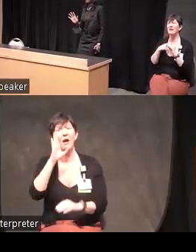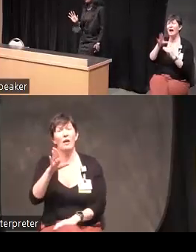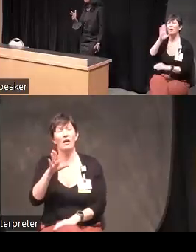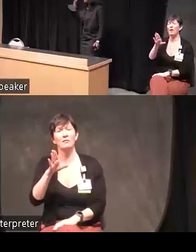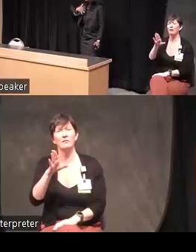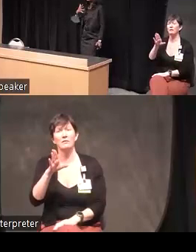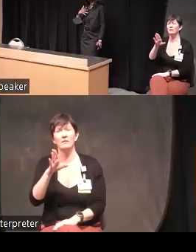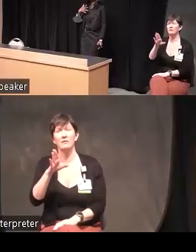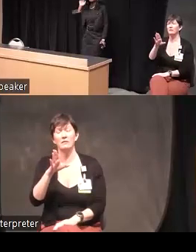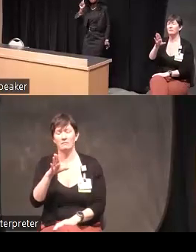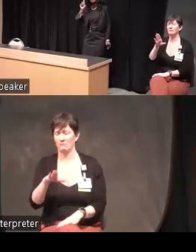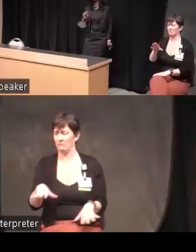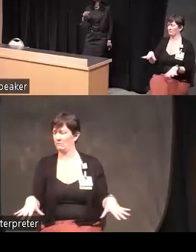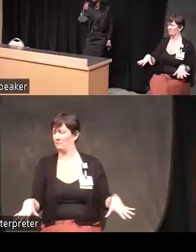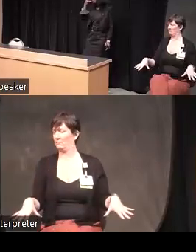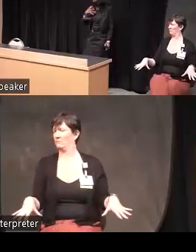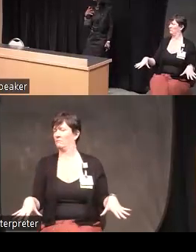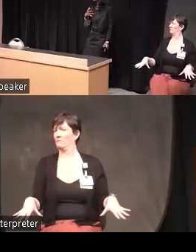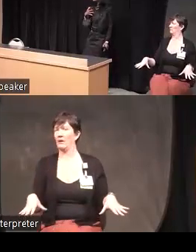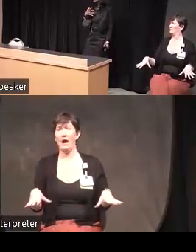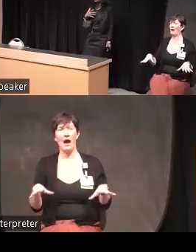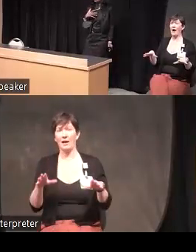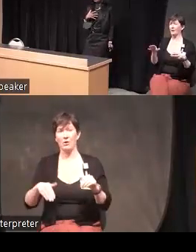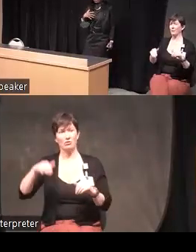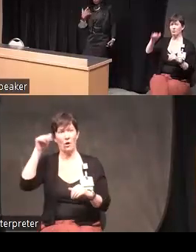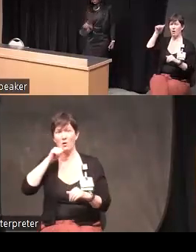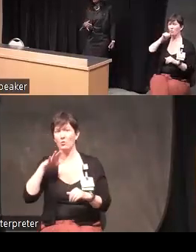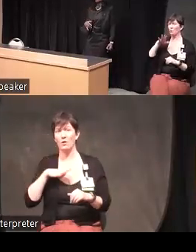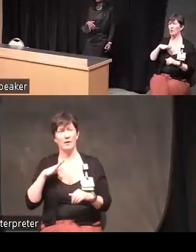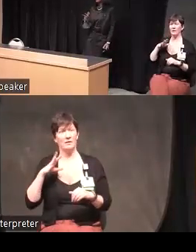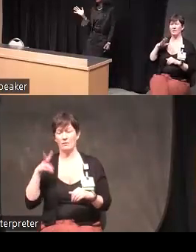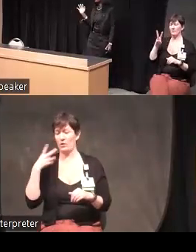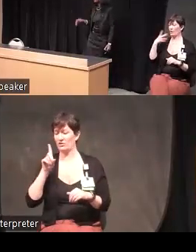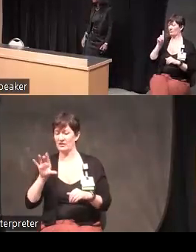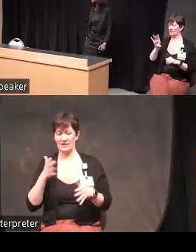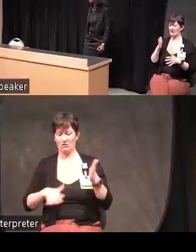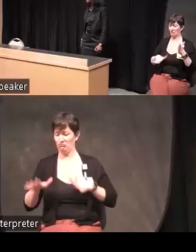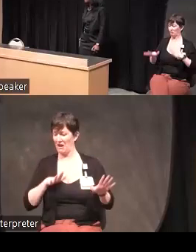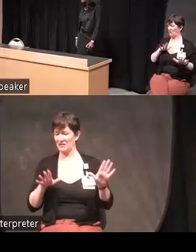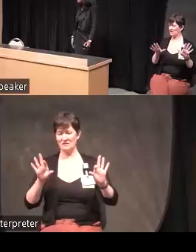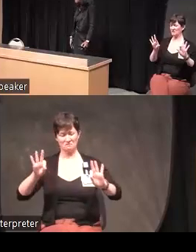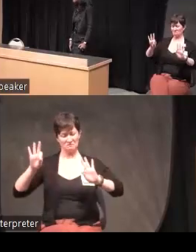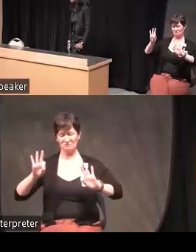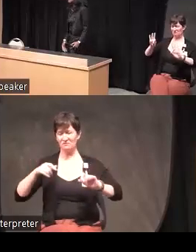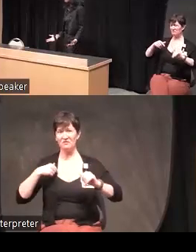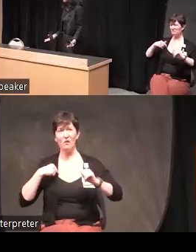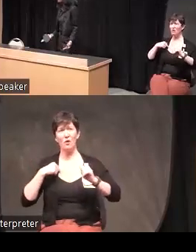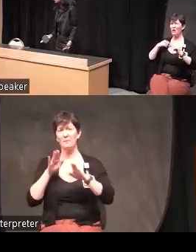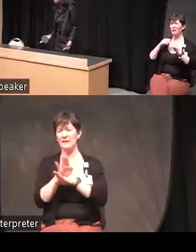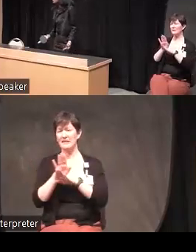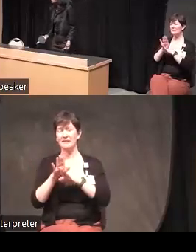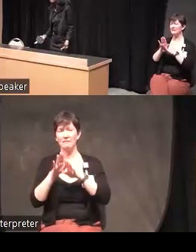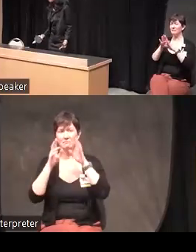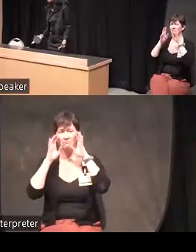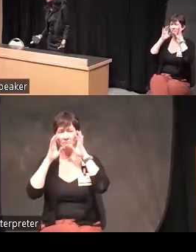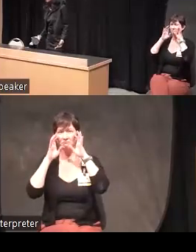At that point, I just literally, I'm telling you, a grown woman in Washington, D.C., dressed for success, I just started crying. Because I'd been heard.